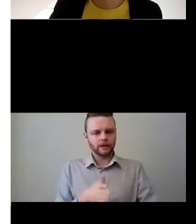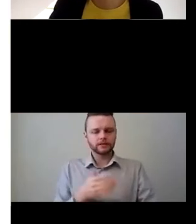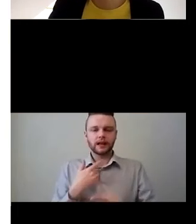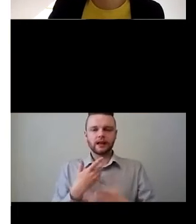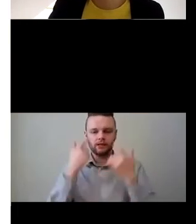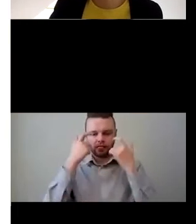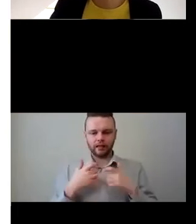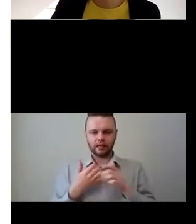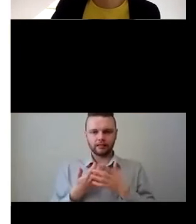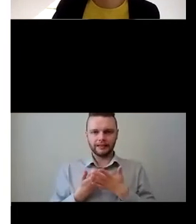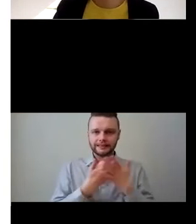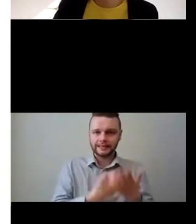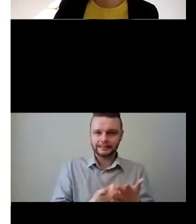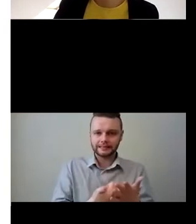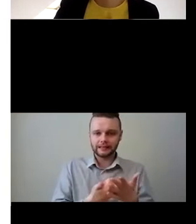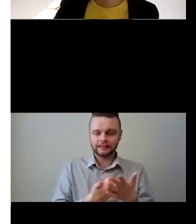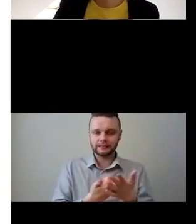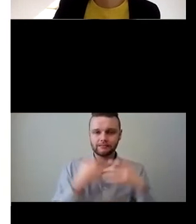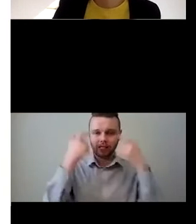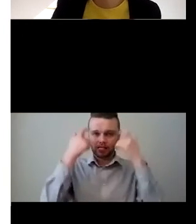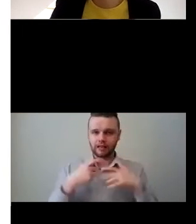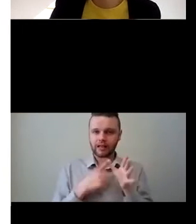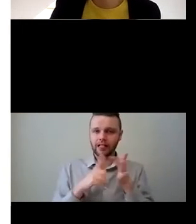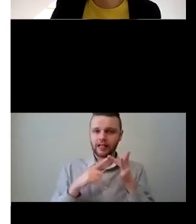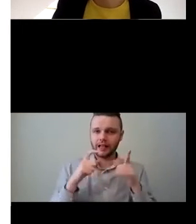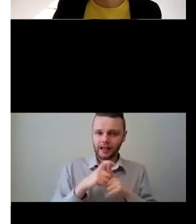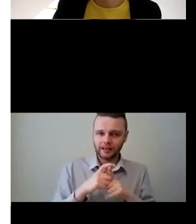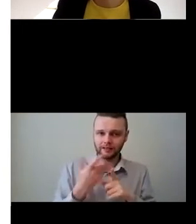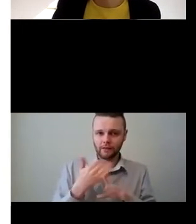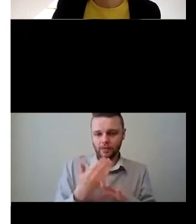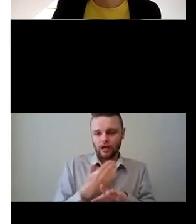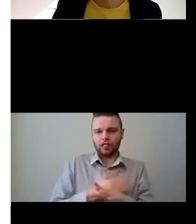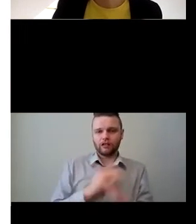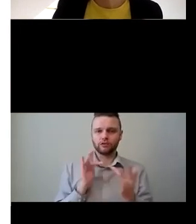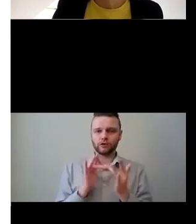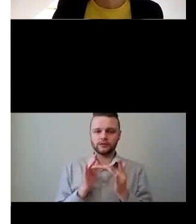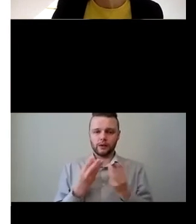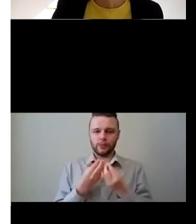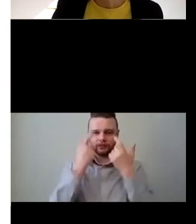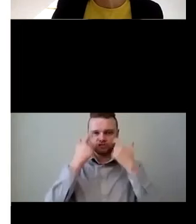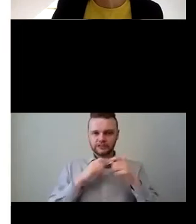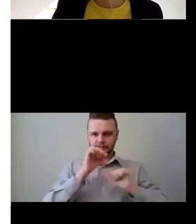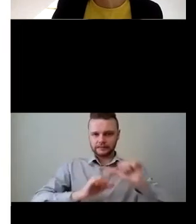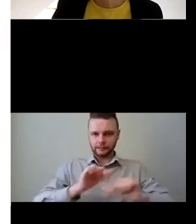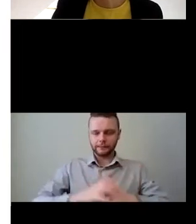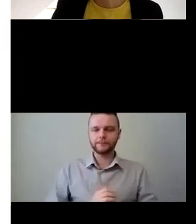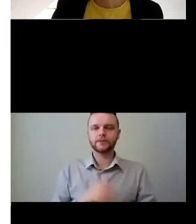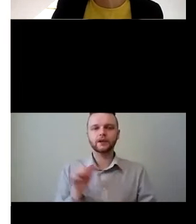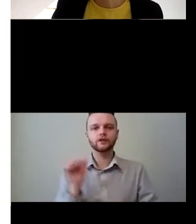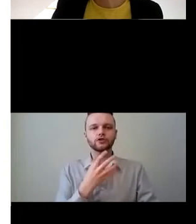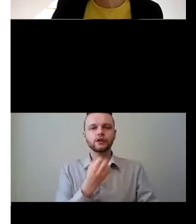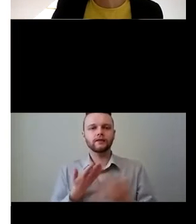legal aid as well, from ideally the earliest contacts with the justice system. They should have access